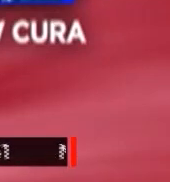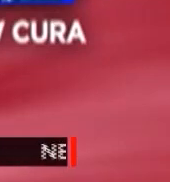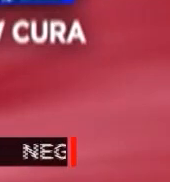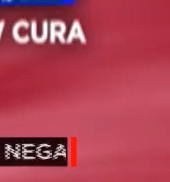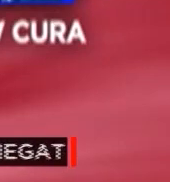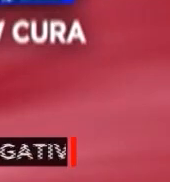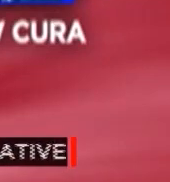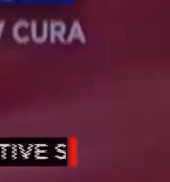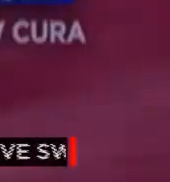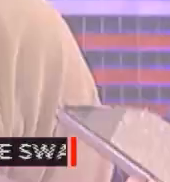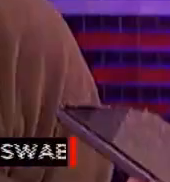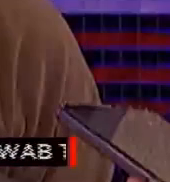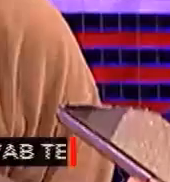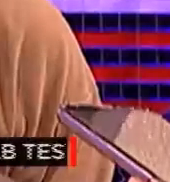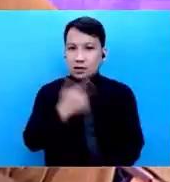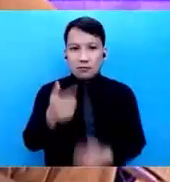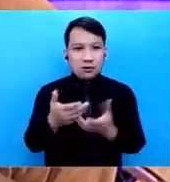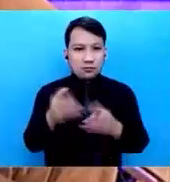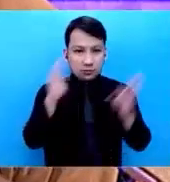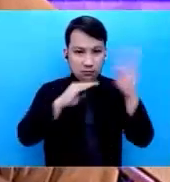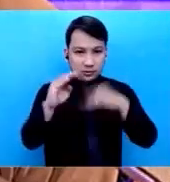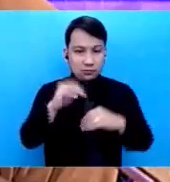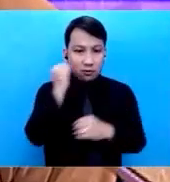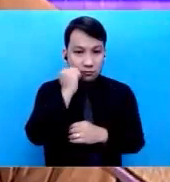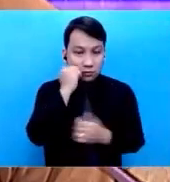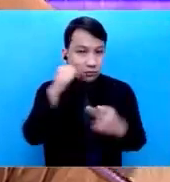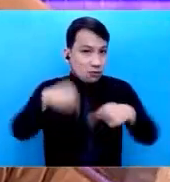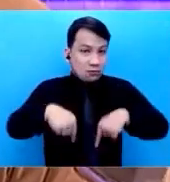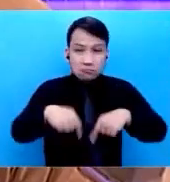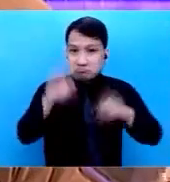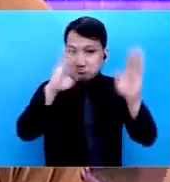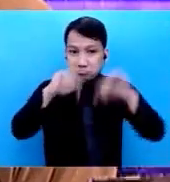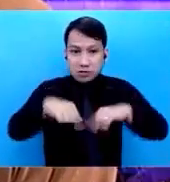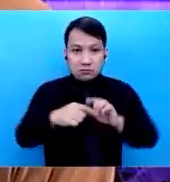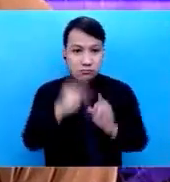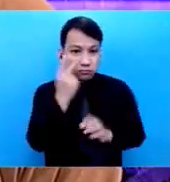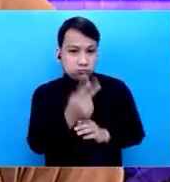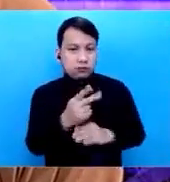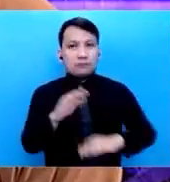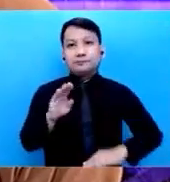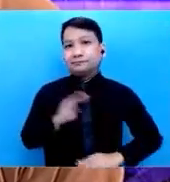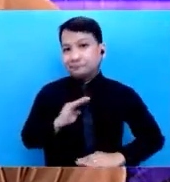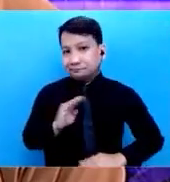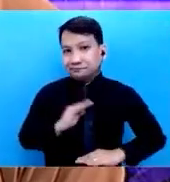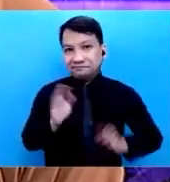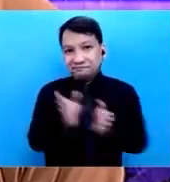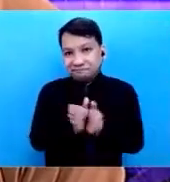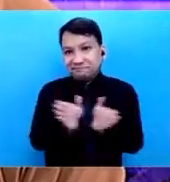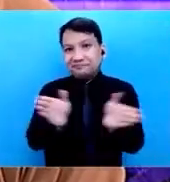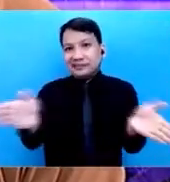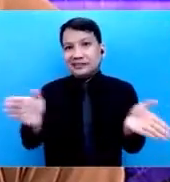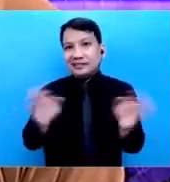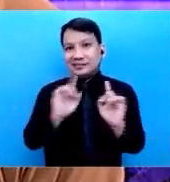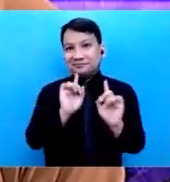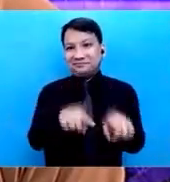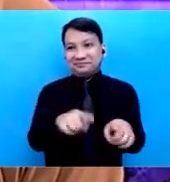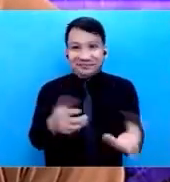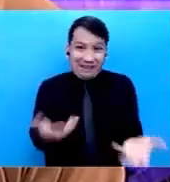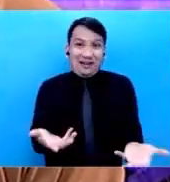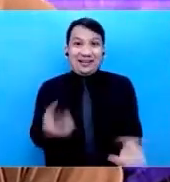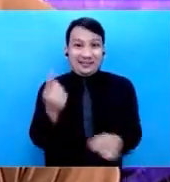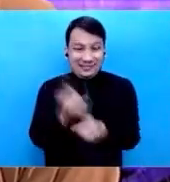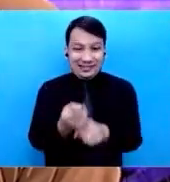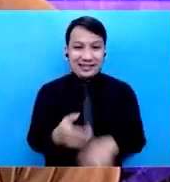For the longest time kasi our problem has always been na we seem to be content with general statements,